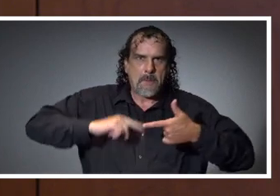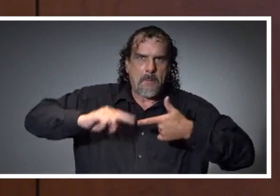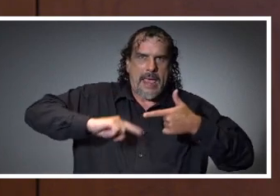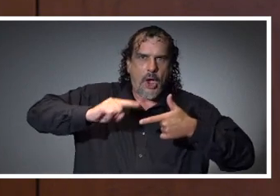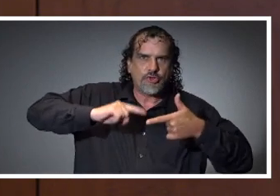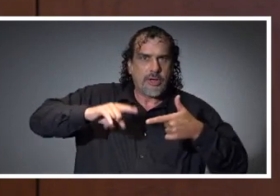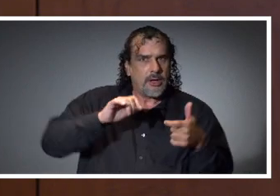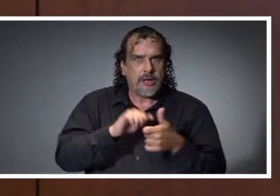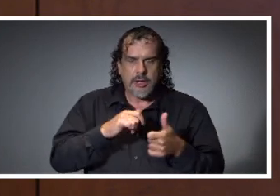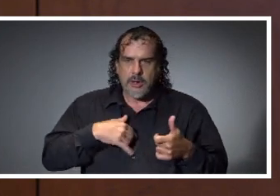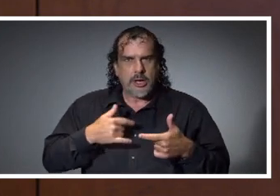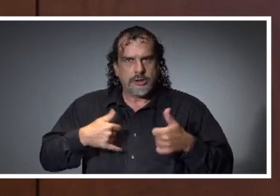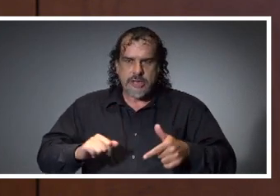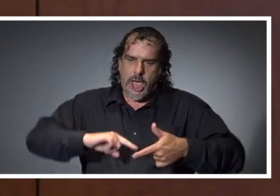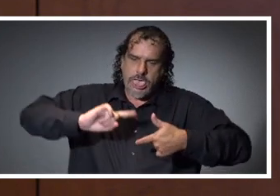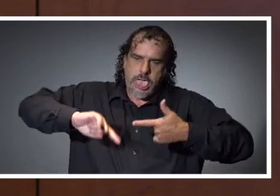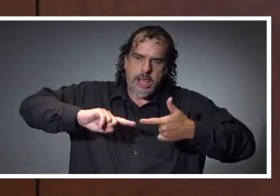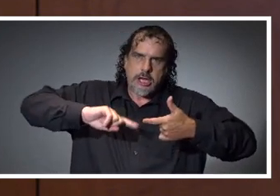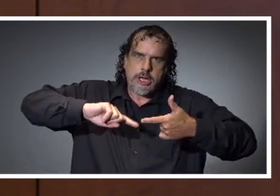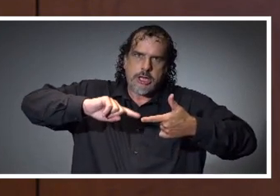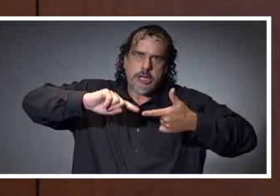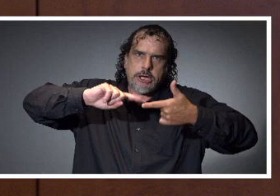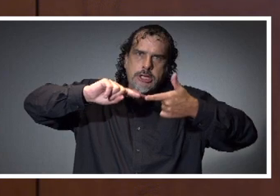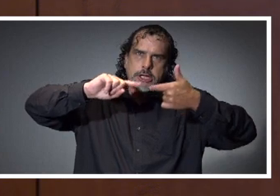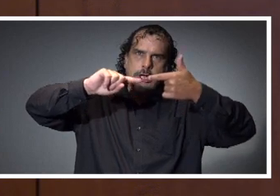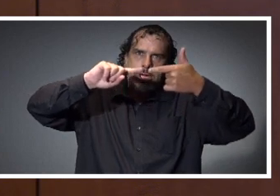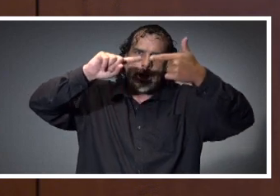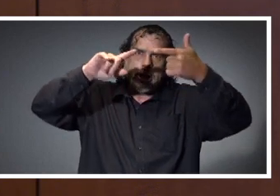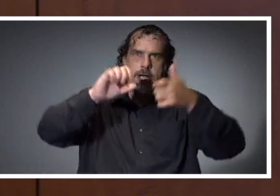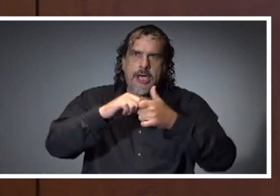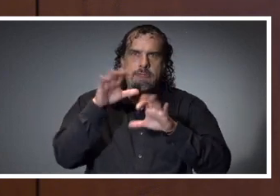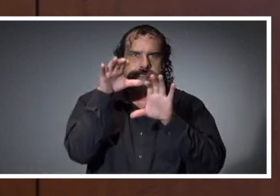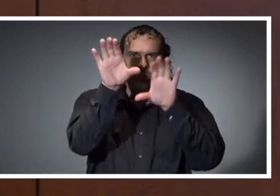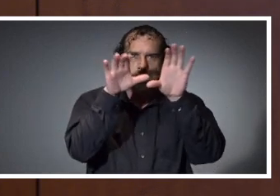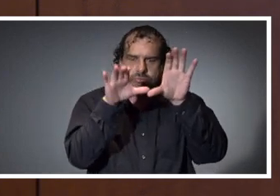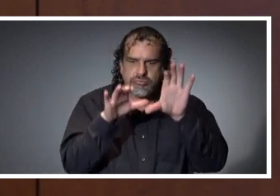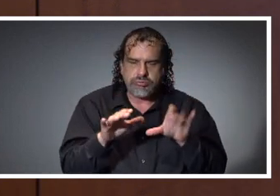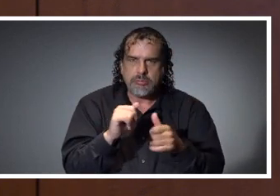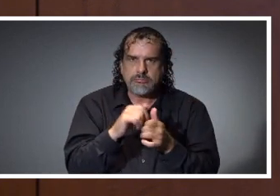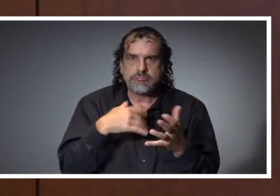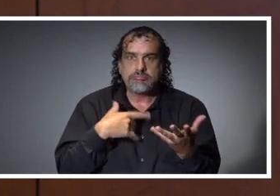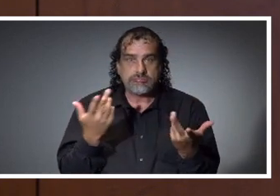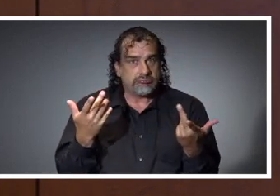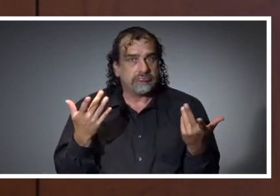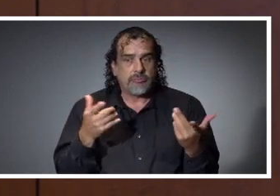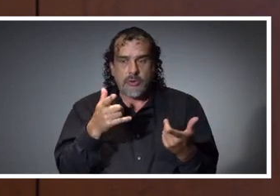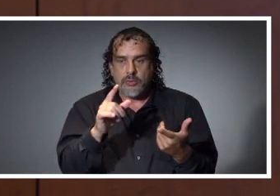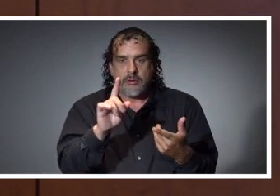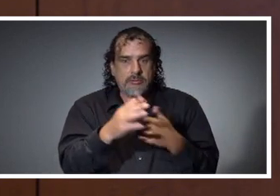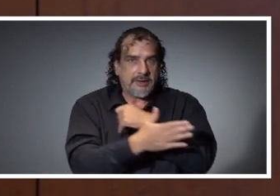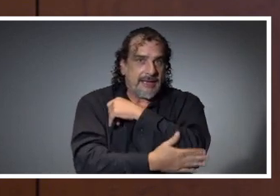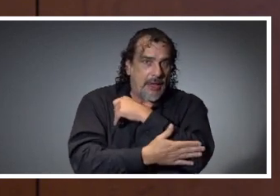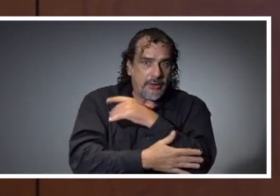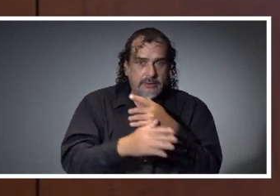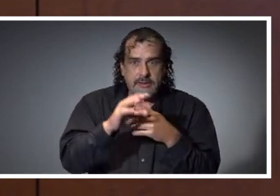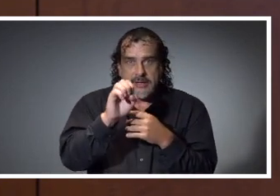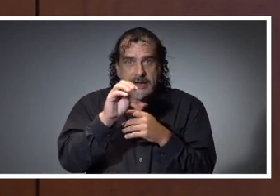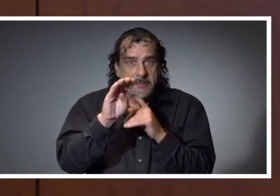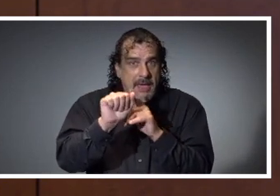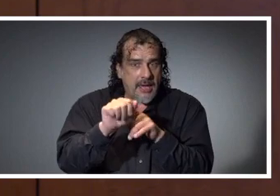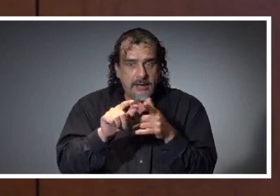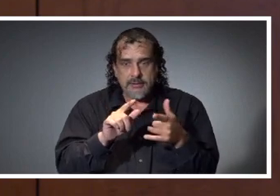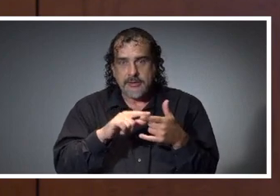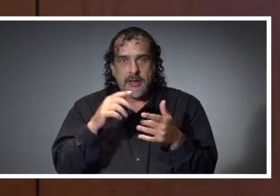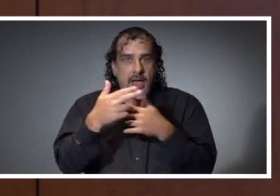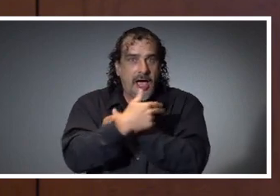keep logging that mileage and getting those supplies out to healthcare facilities as well as the county EMA directors, who have been one of